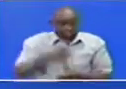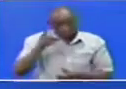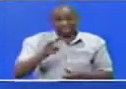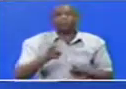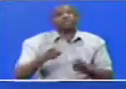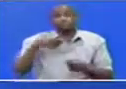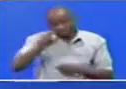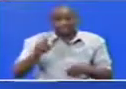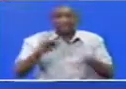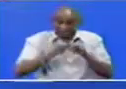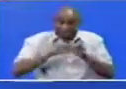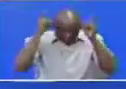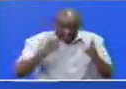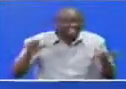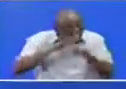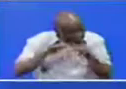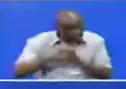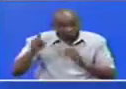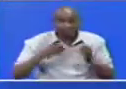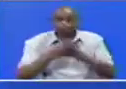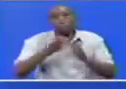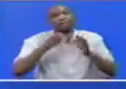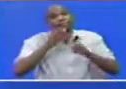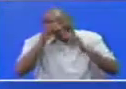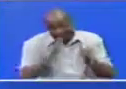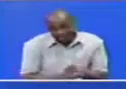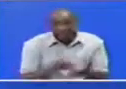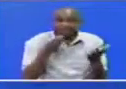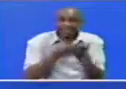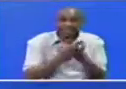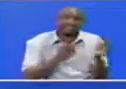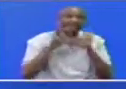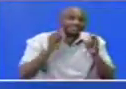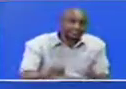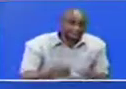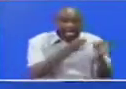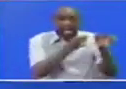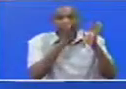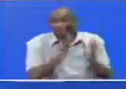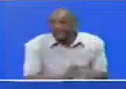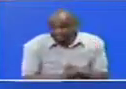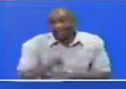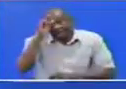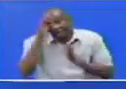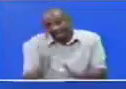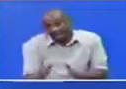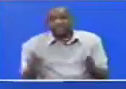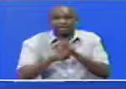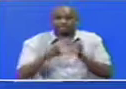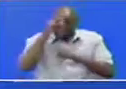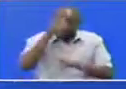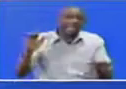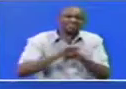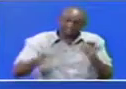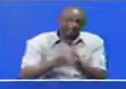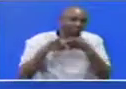is the sole decision maker in everything. He is the procurement manager, he is the finance manager, he is the accountant, he is the governor, he is the deputy governor, he is